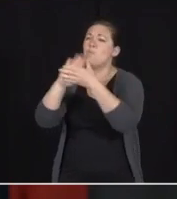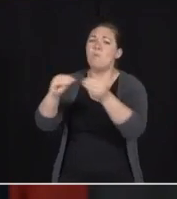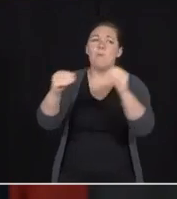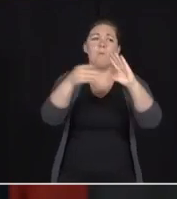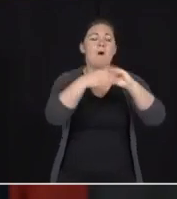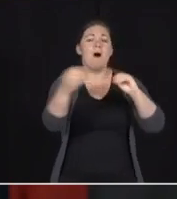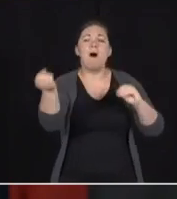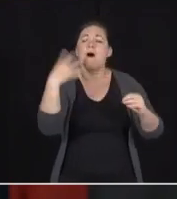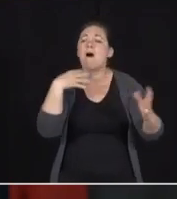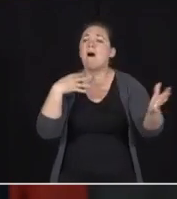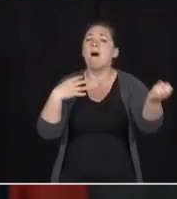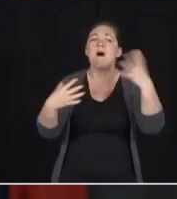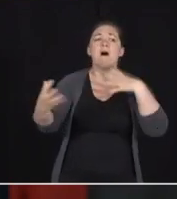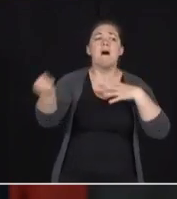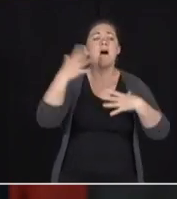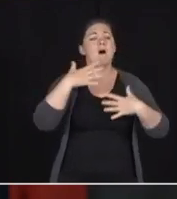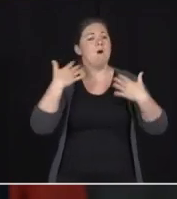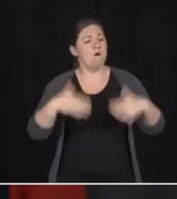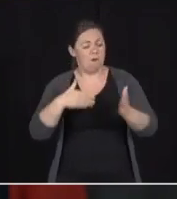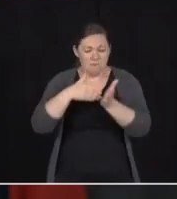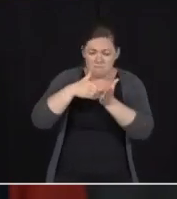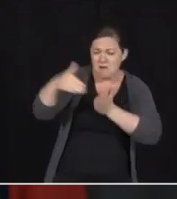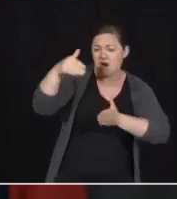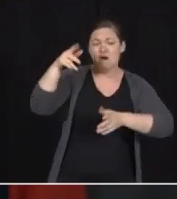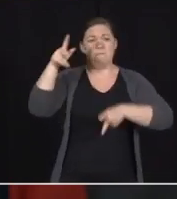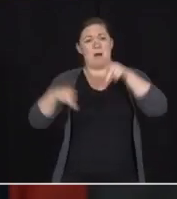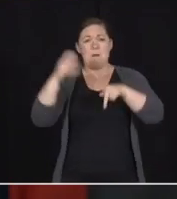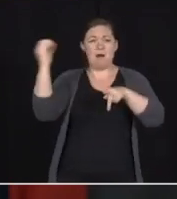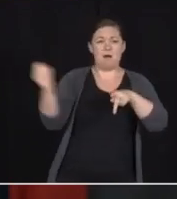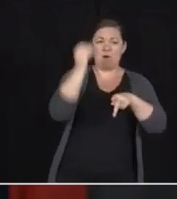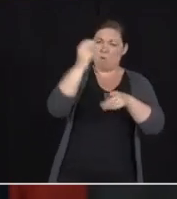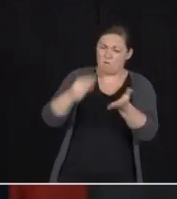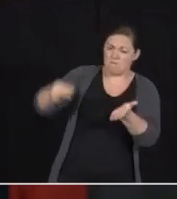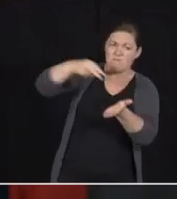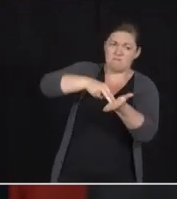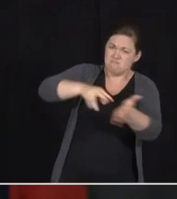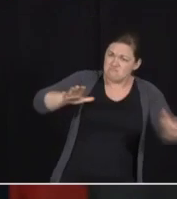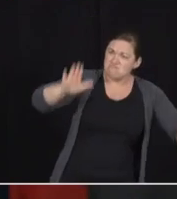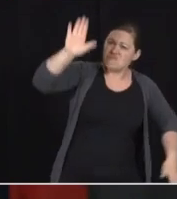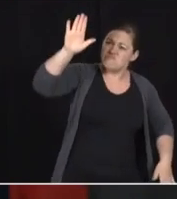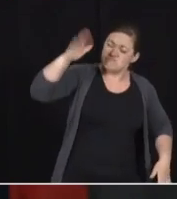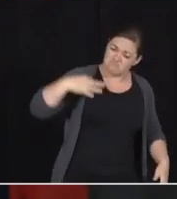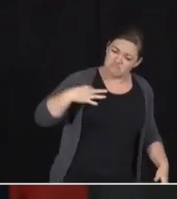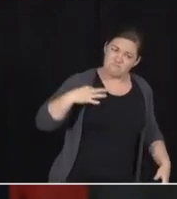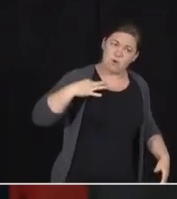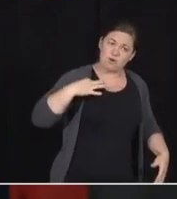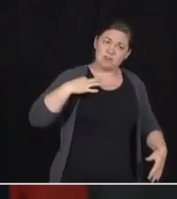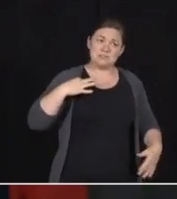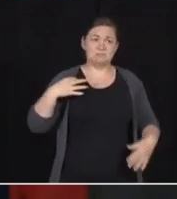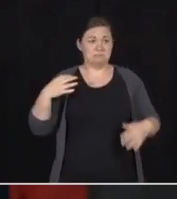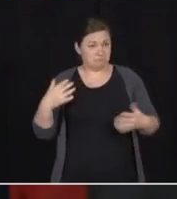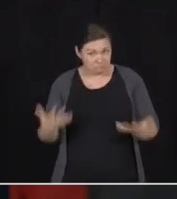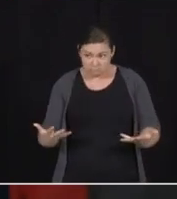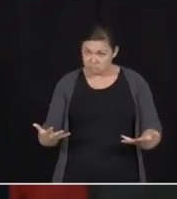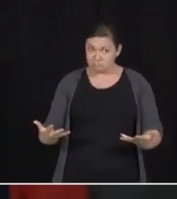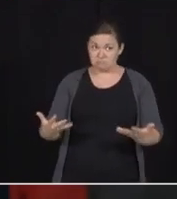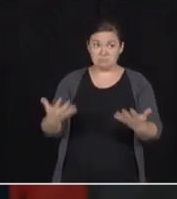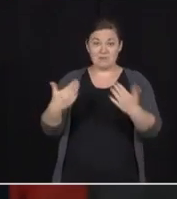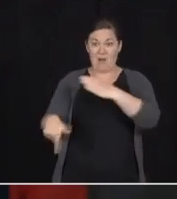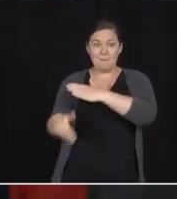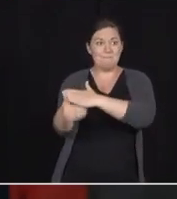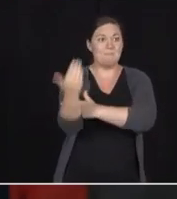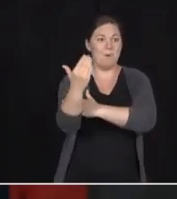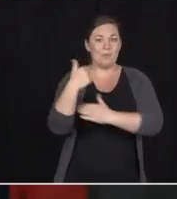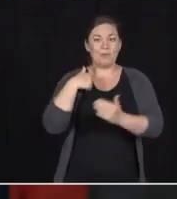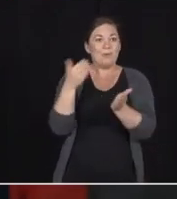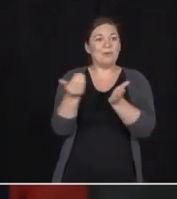Thousands of Ontarians have stepped up to lend a hand. This morning, I went to the new Daily Bread